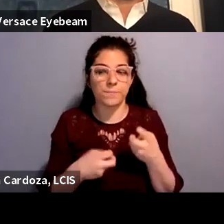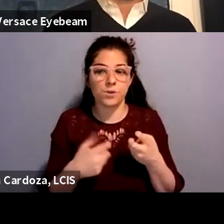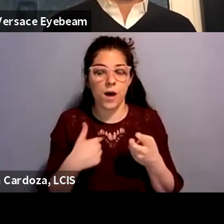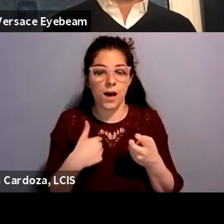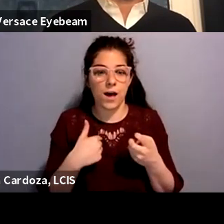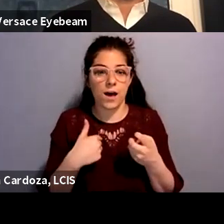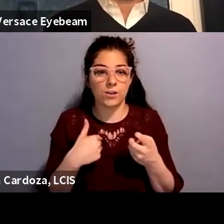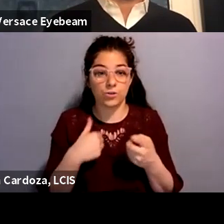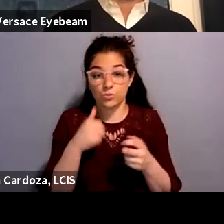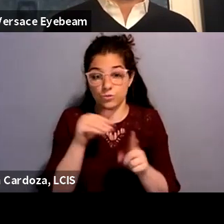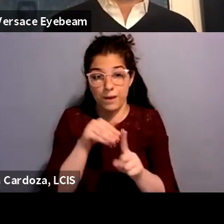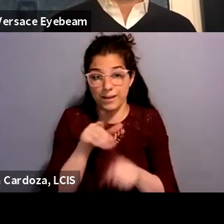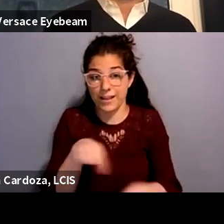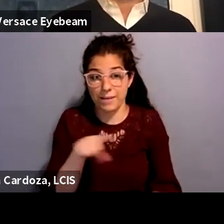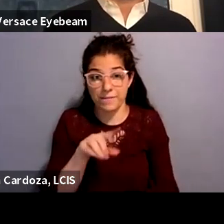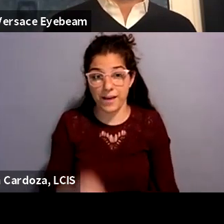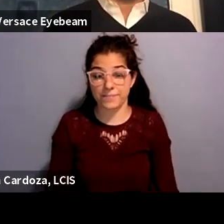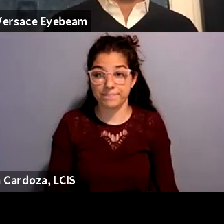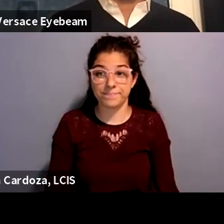I just reminded them of that.